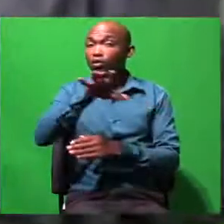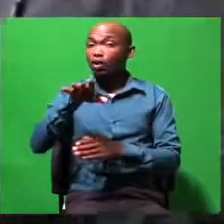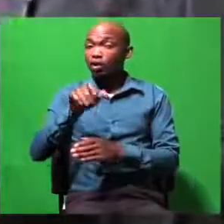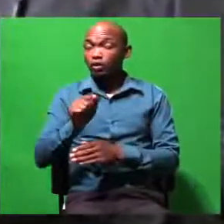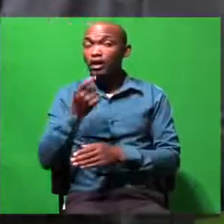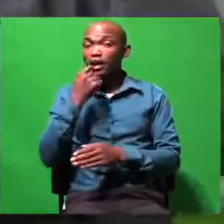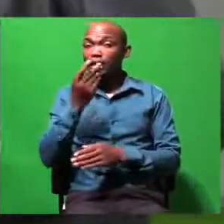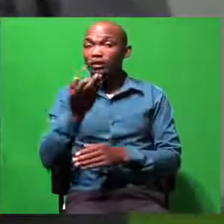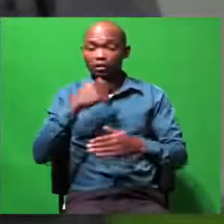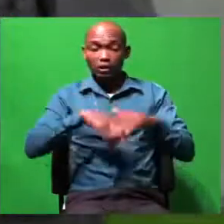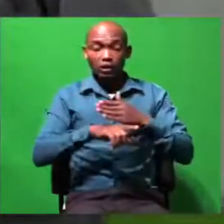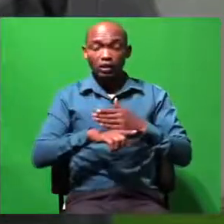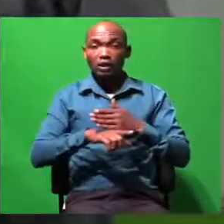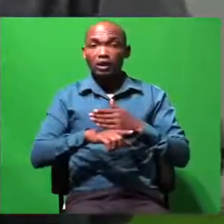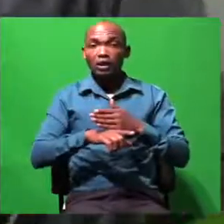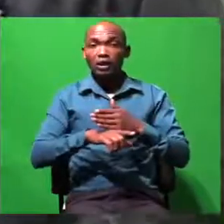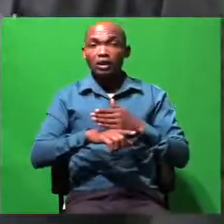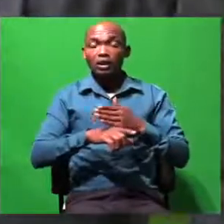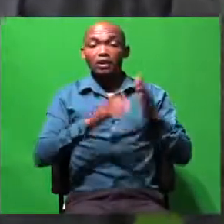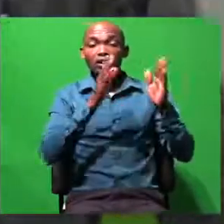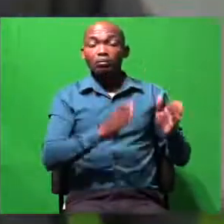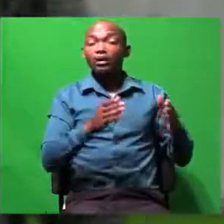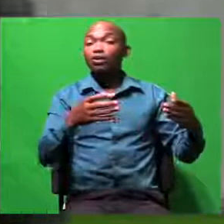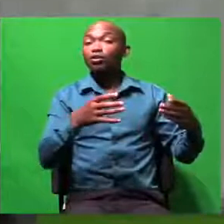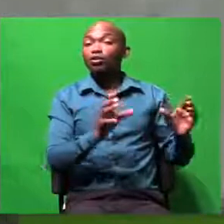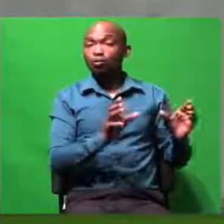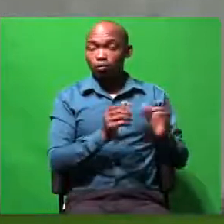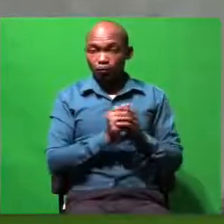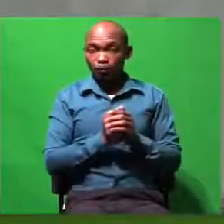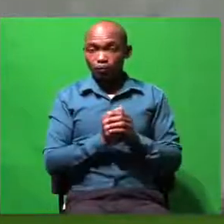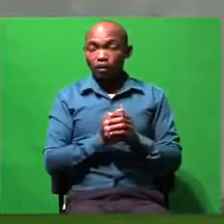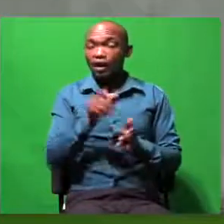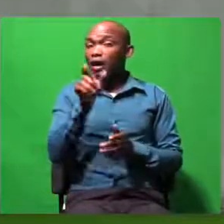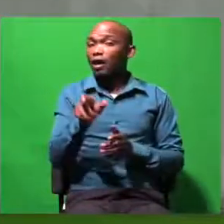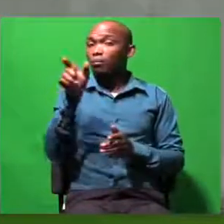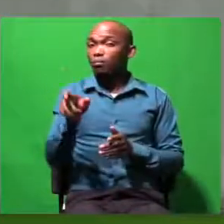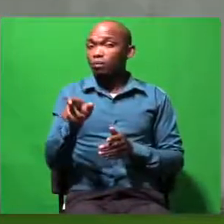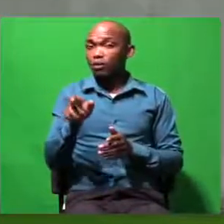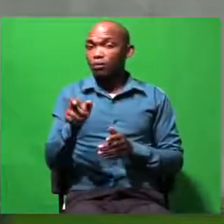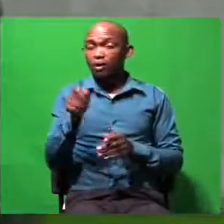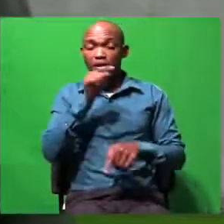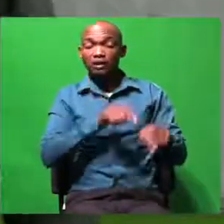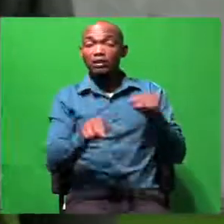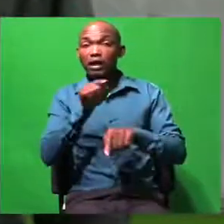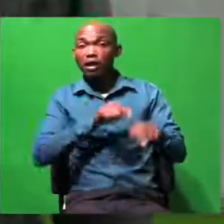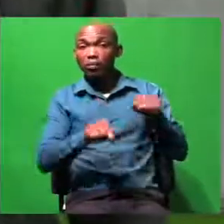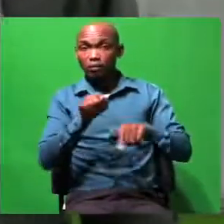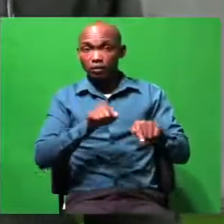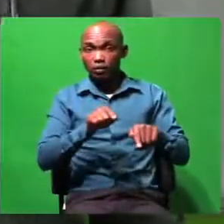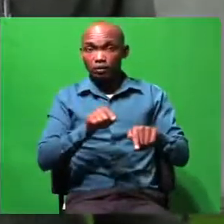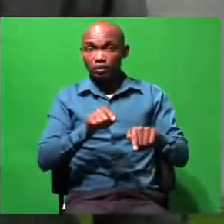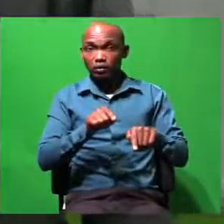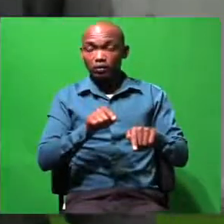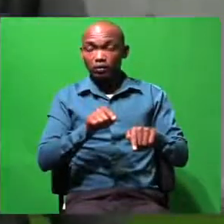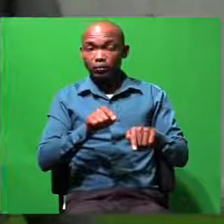are the special group. So special group are the people who is disabled and